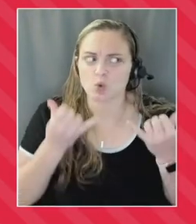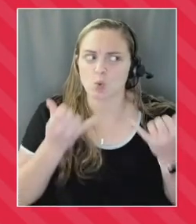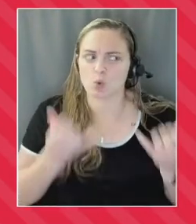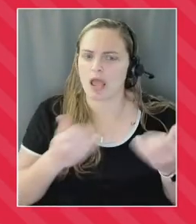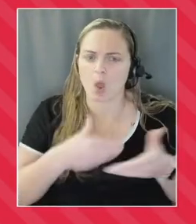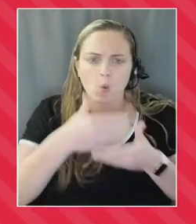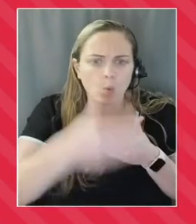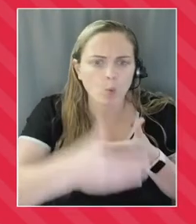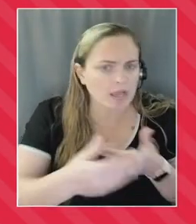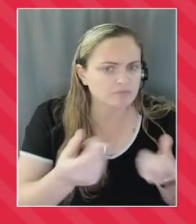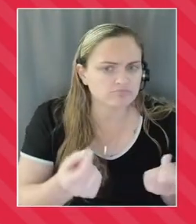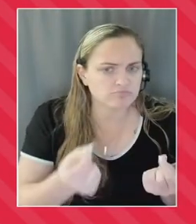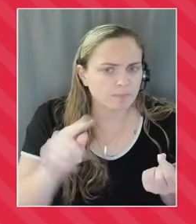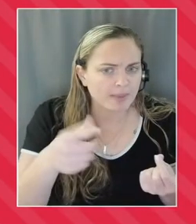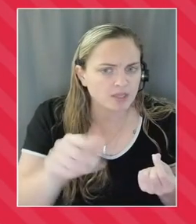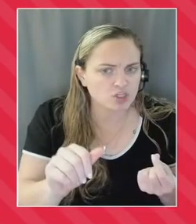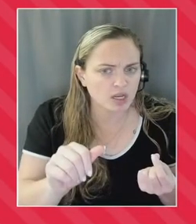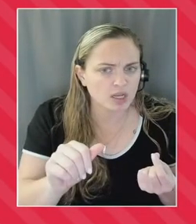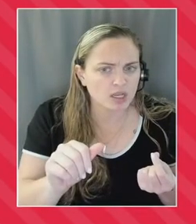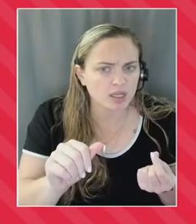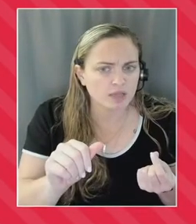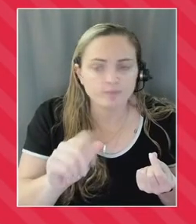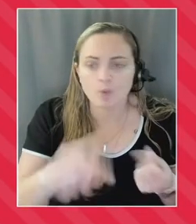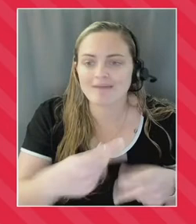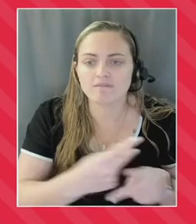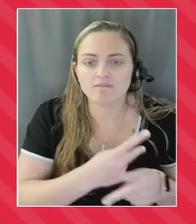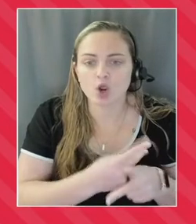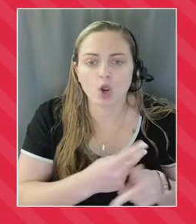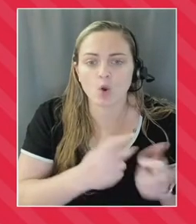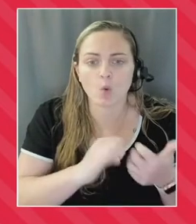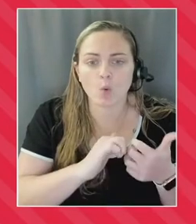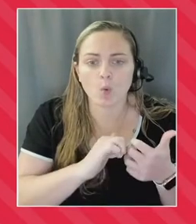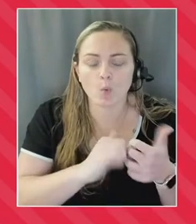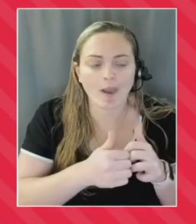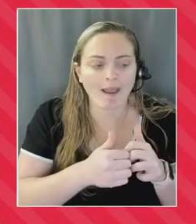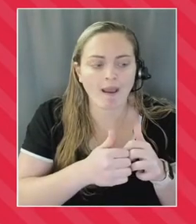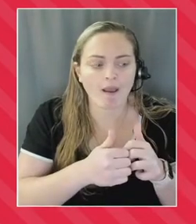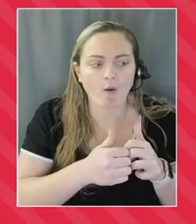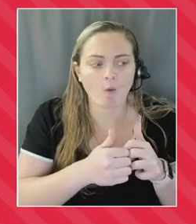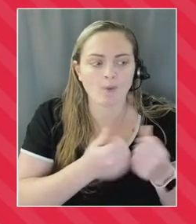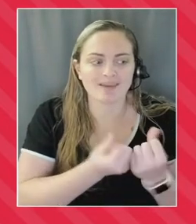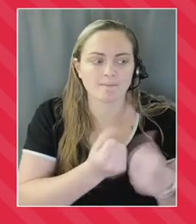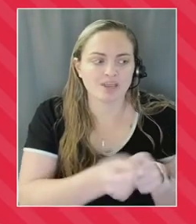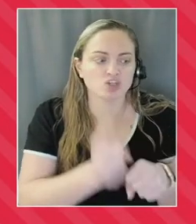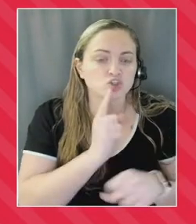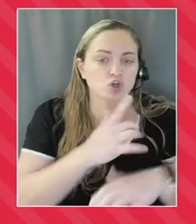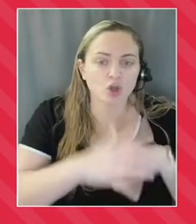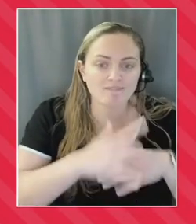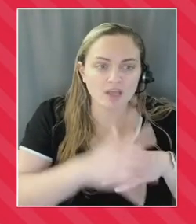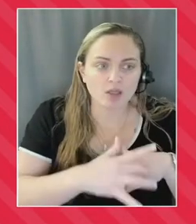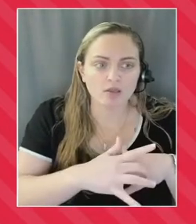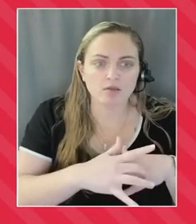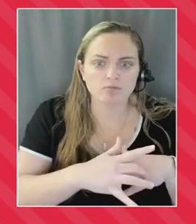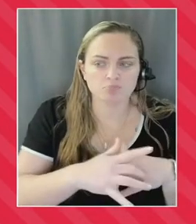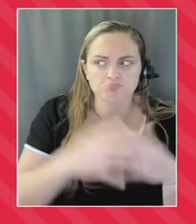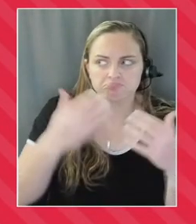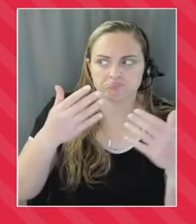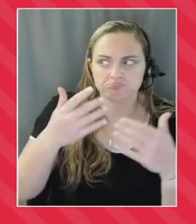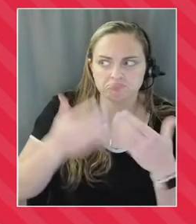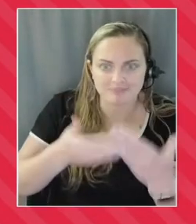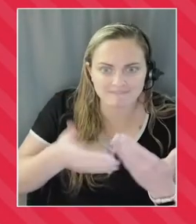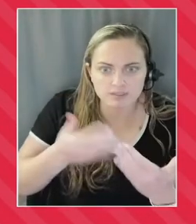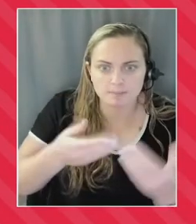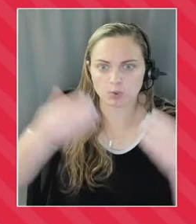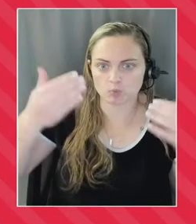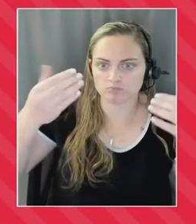for PHA is we have to find places where we can make them available for sale at prices that are